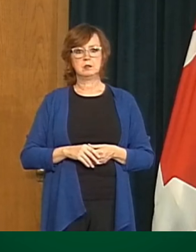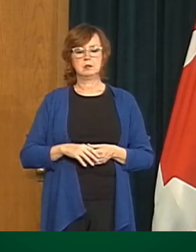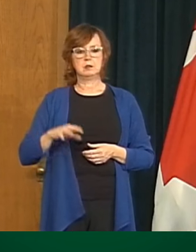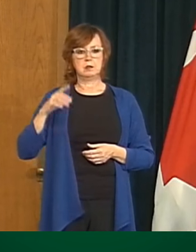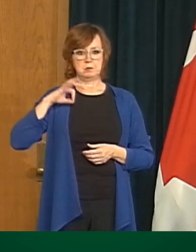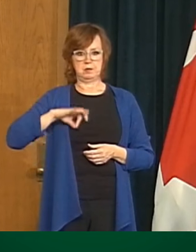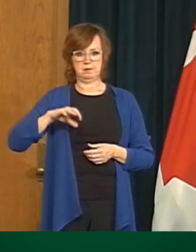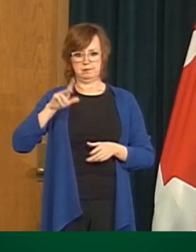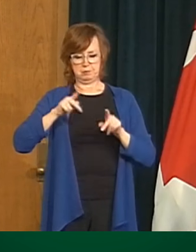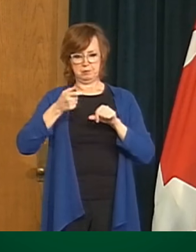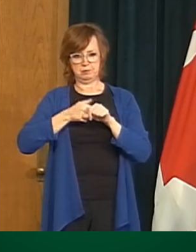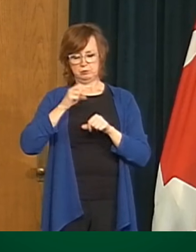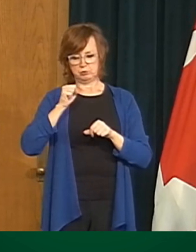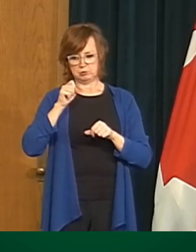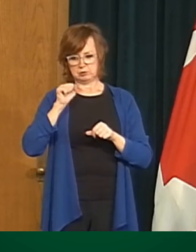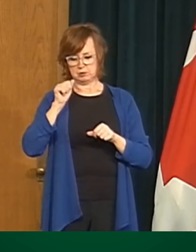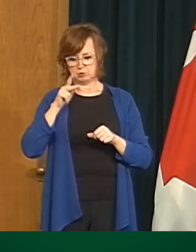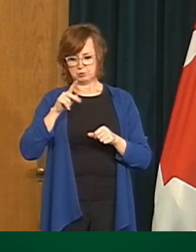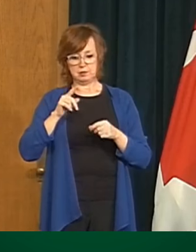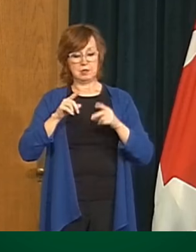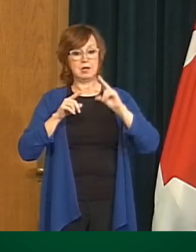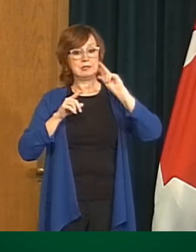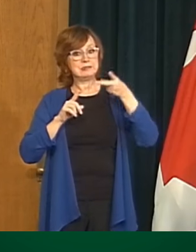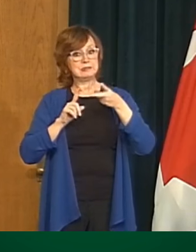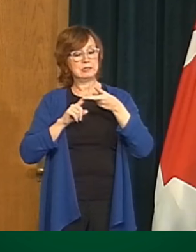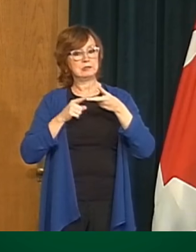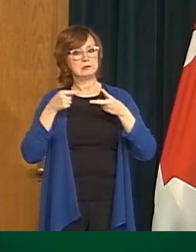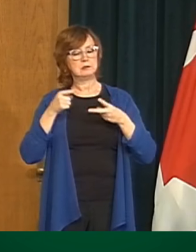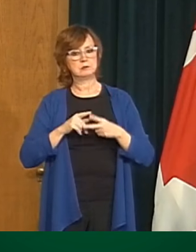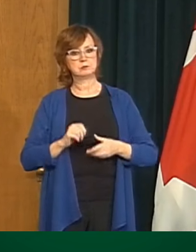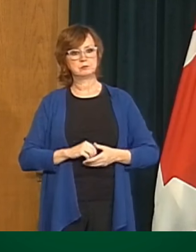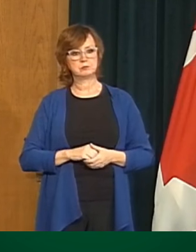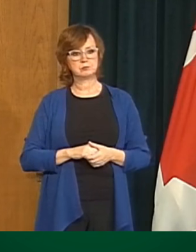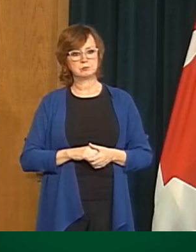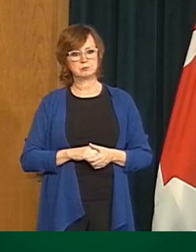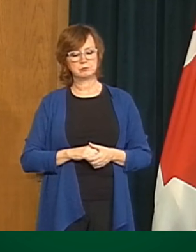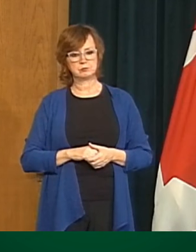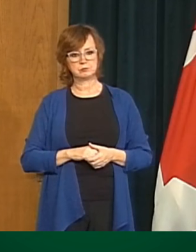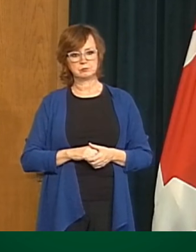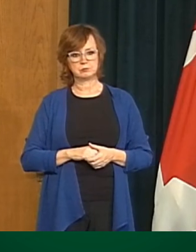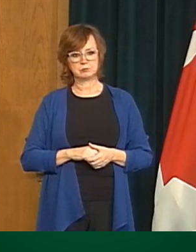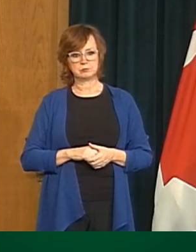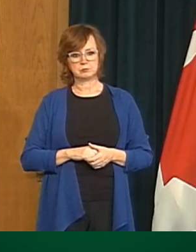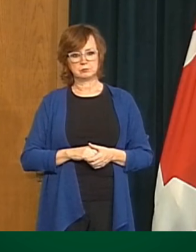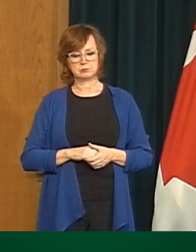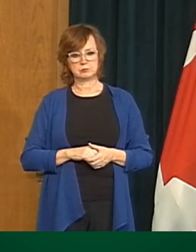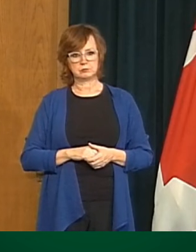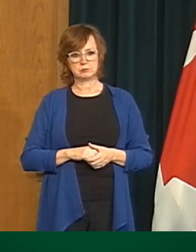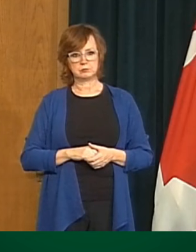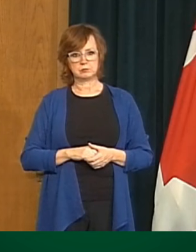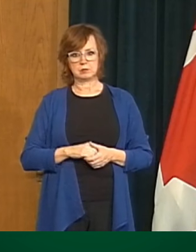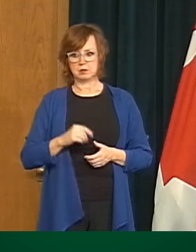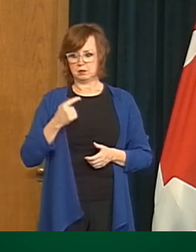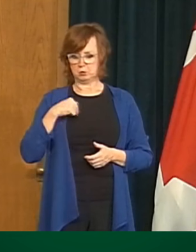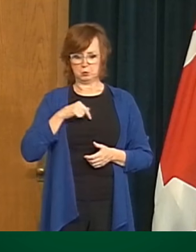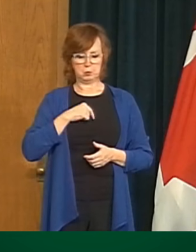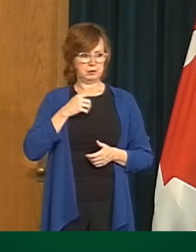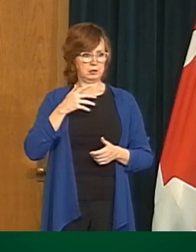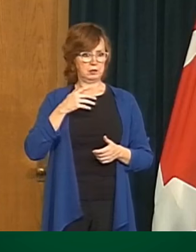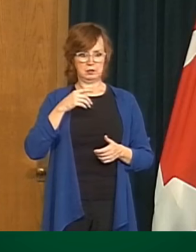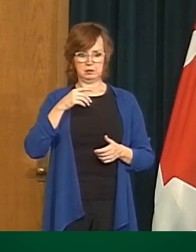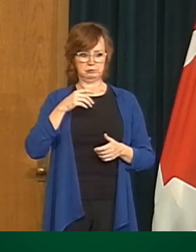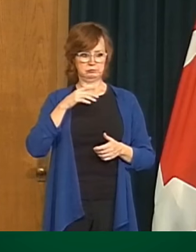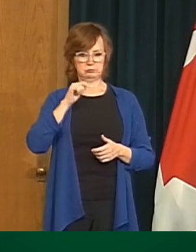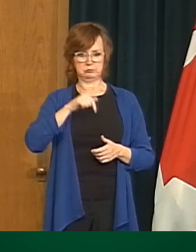I would say is Saskatchewan has led the nation in its announcement of reopening sectors of our economy, and